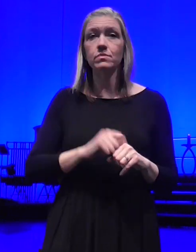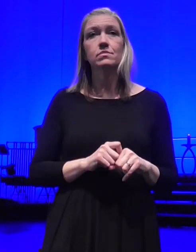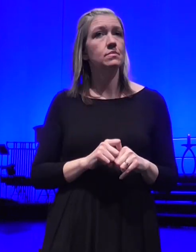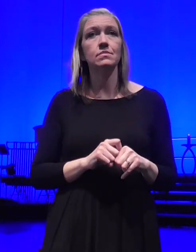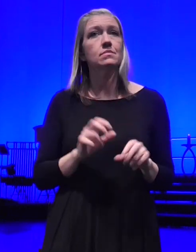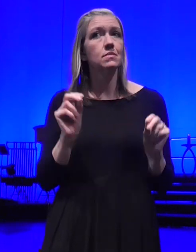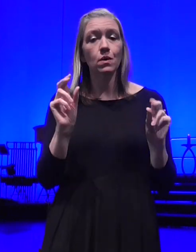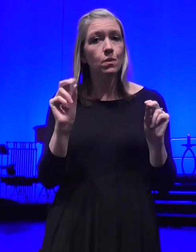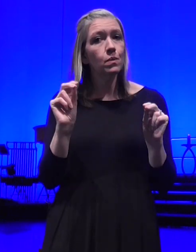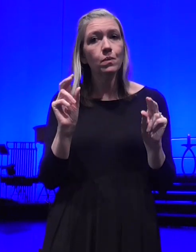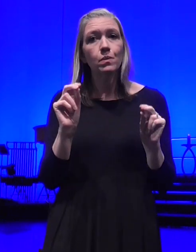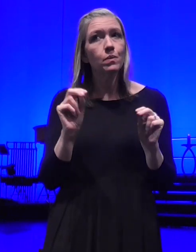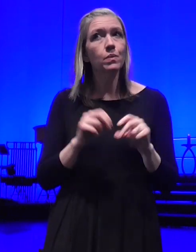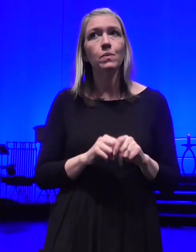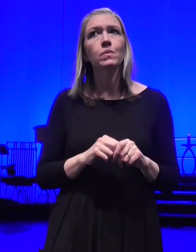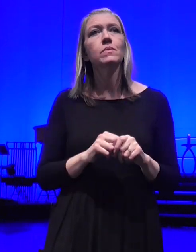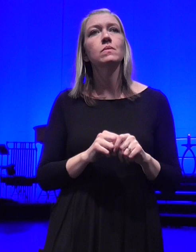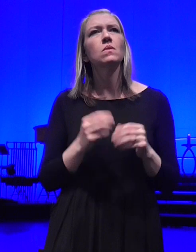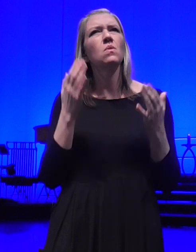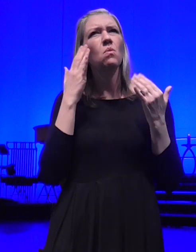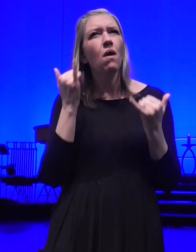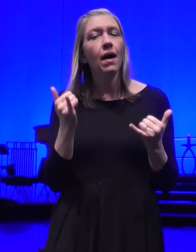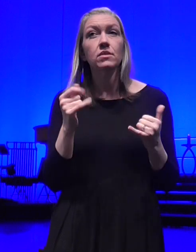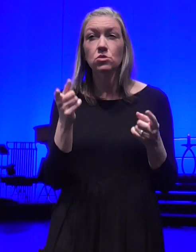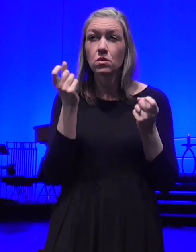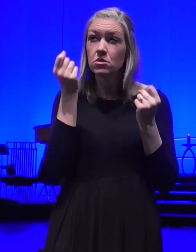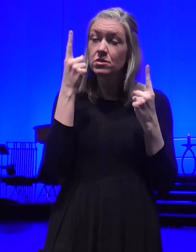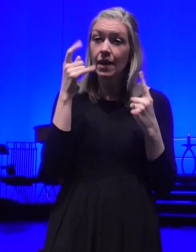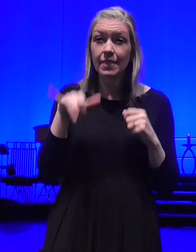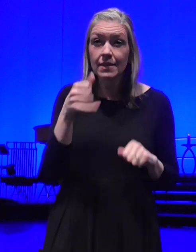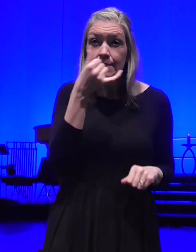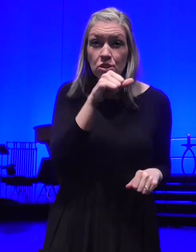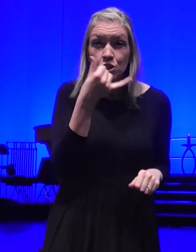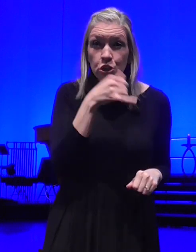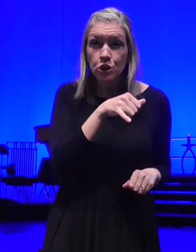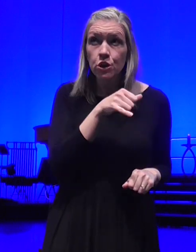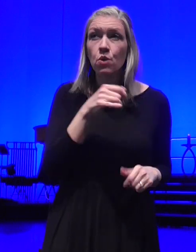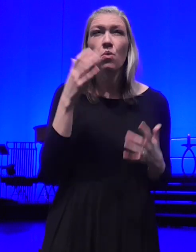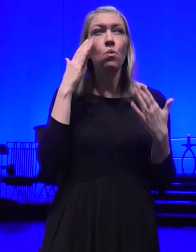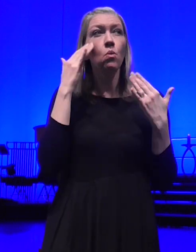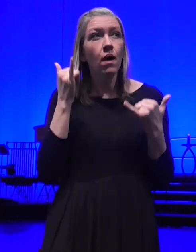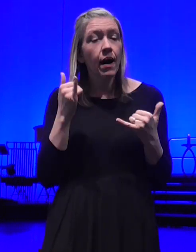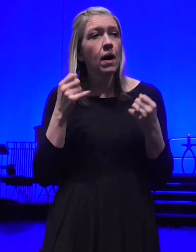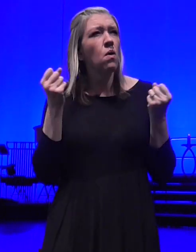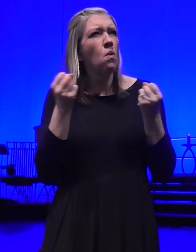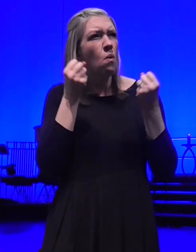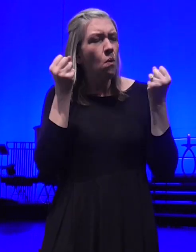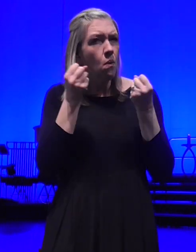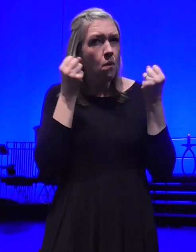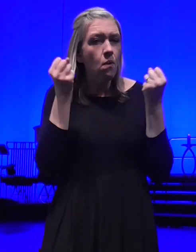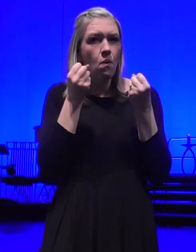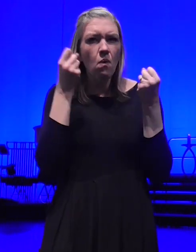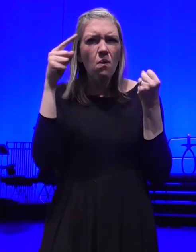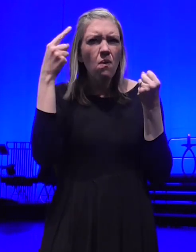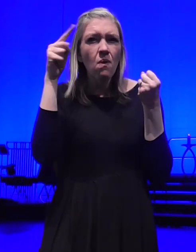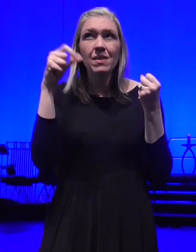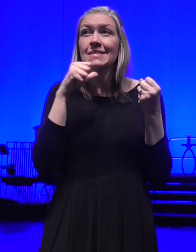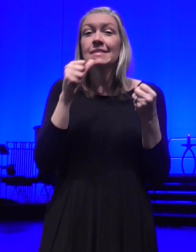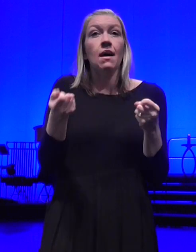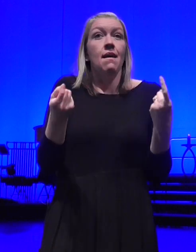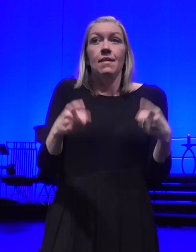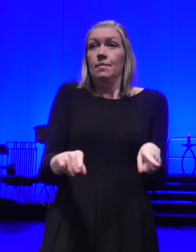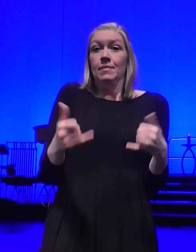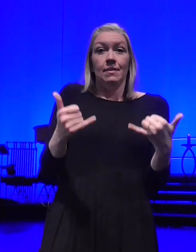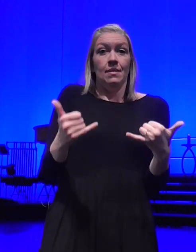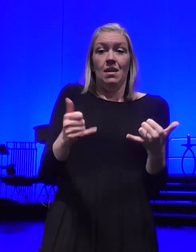No. So why? Do you understand the absurdity of it? Why do we hold on to it? It's not even happening